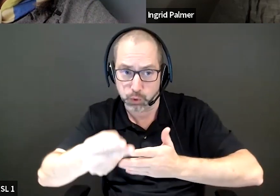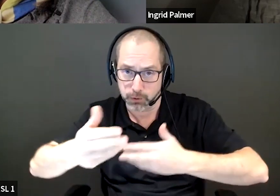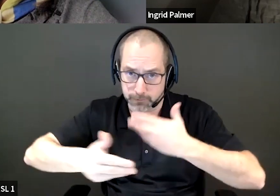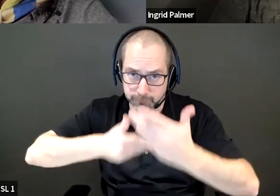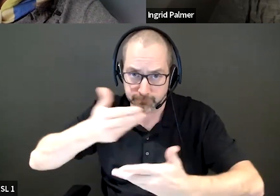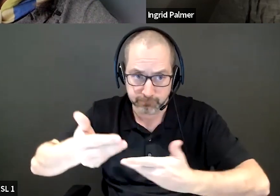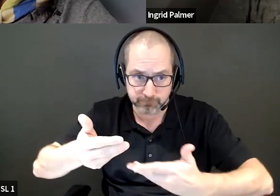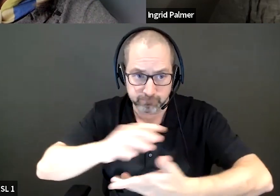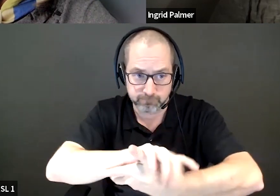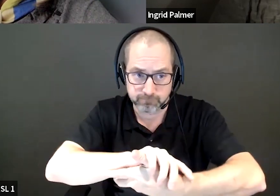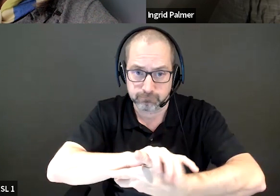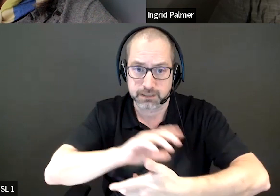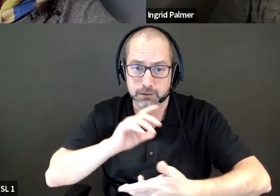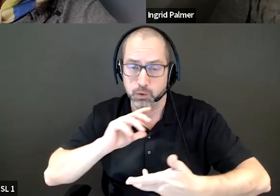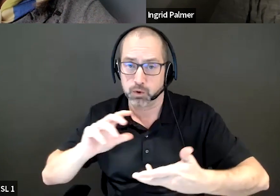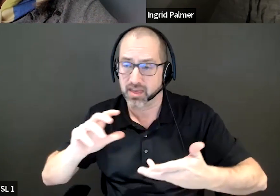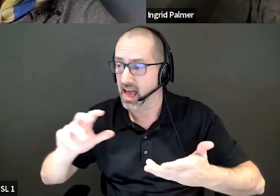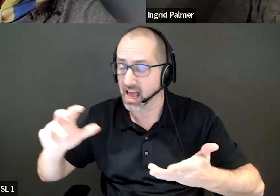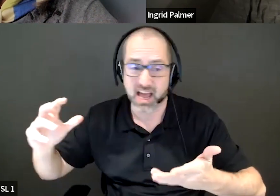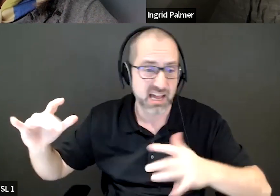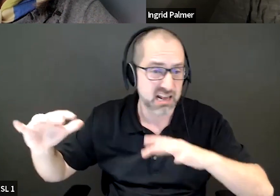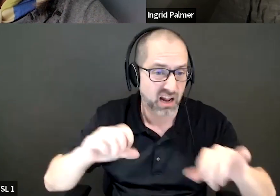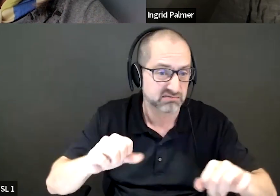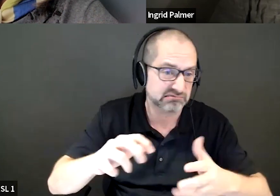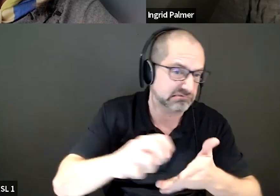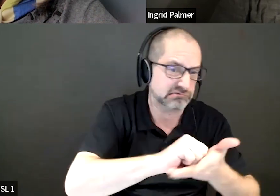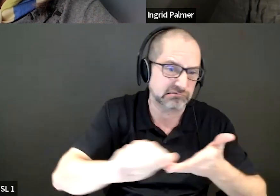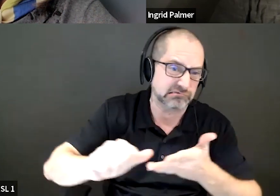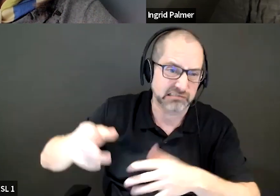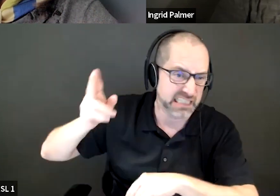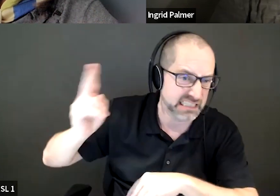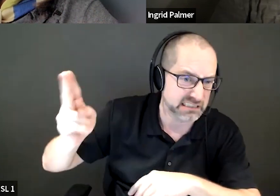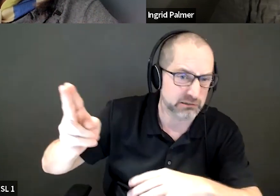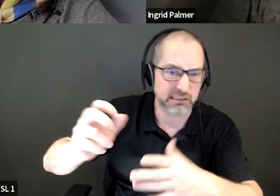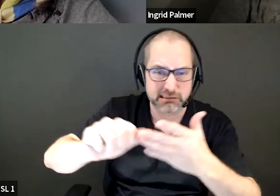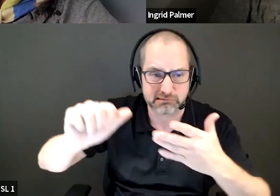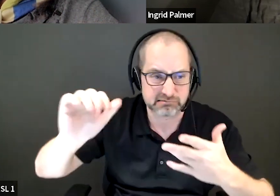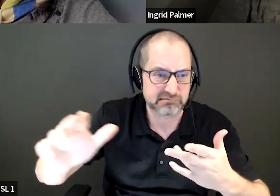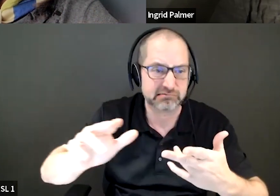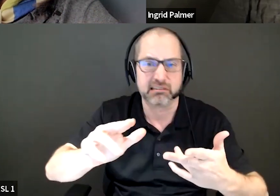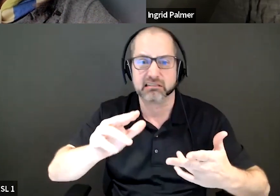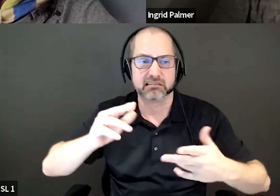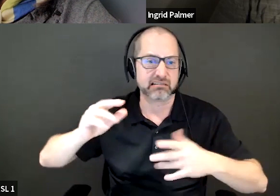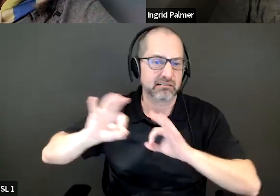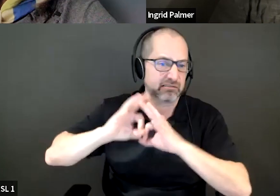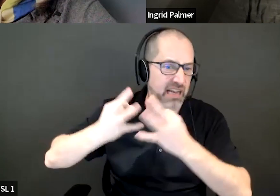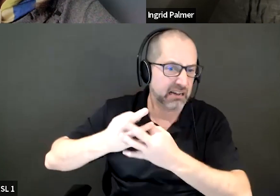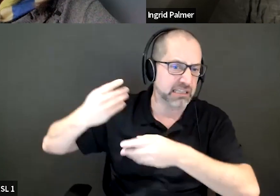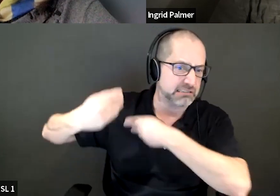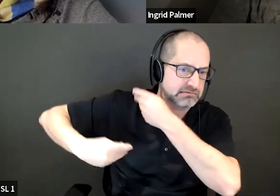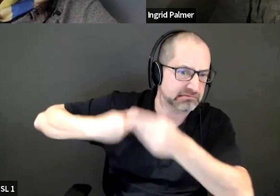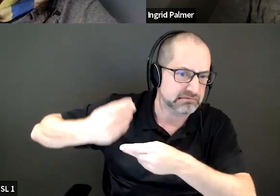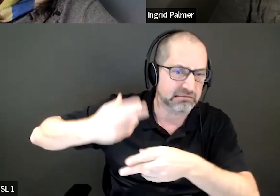Erasure, the reinterpretation of histories, the destruction of legacies, the theft